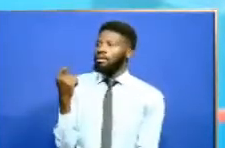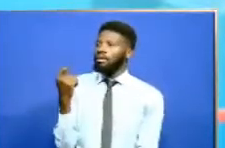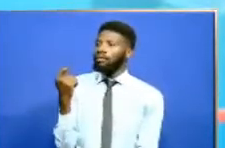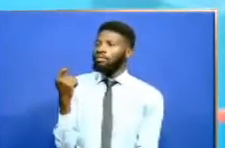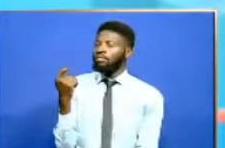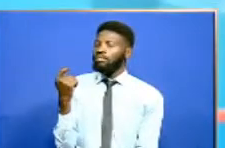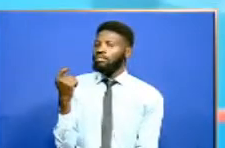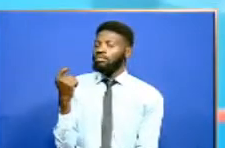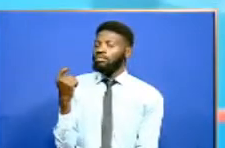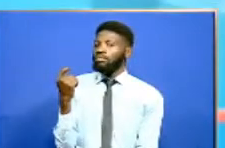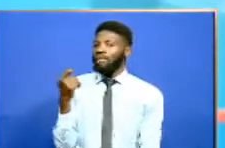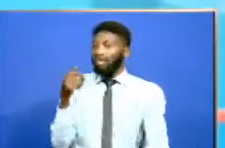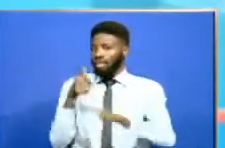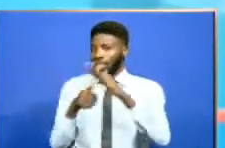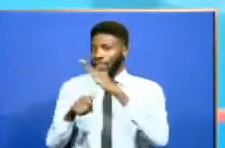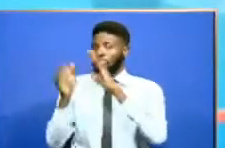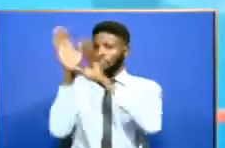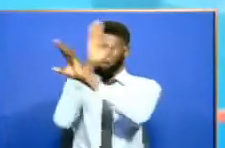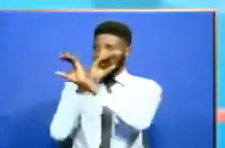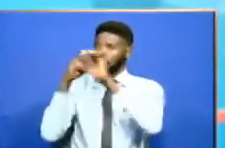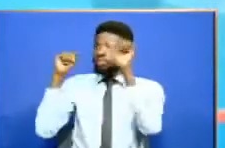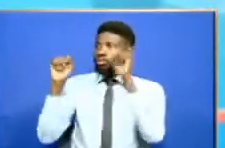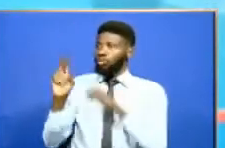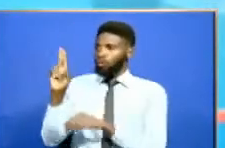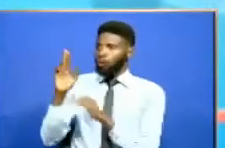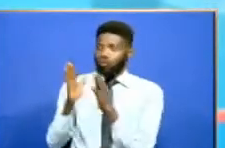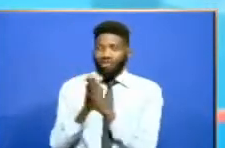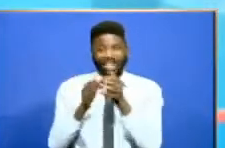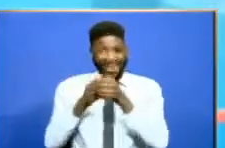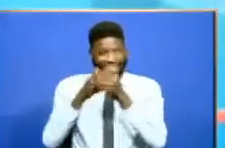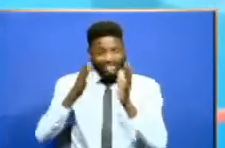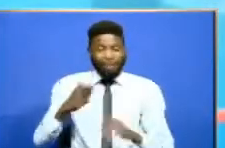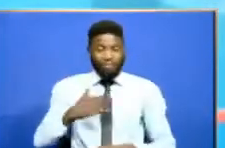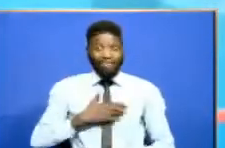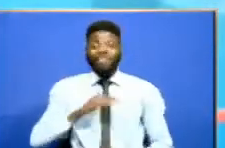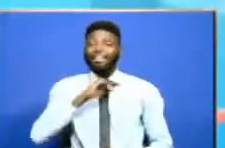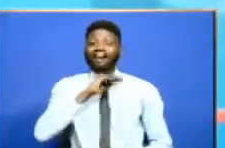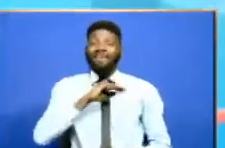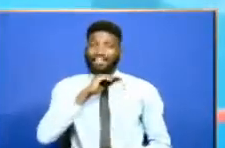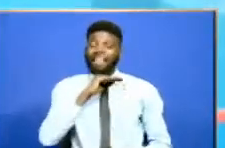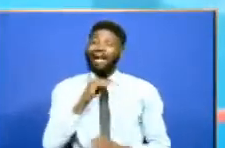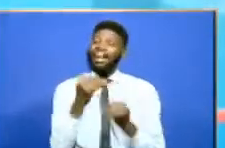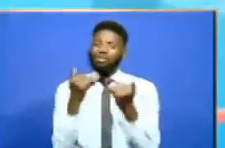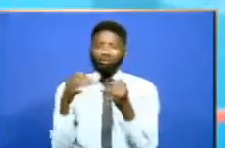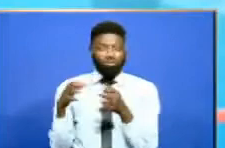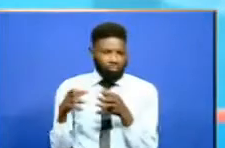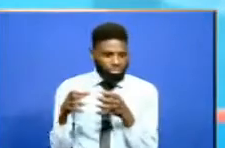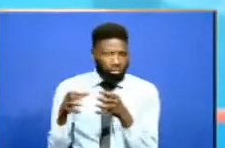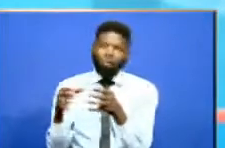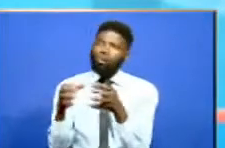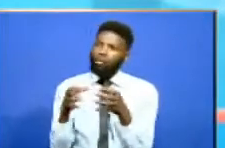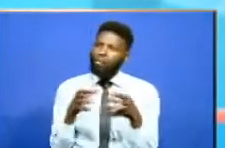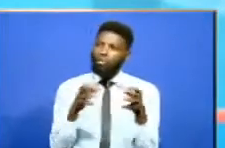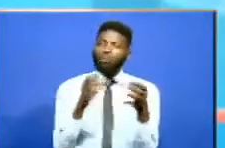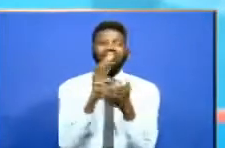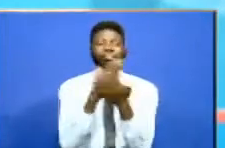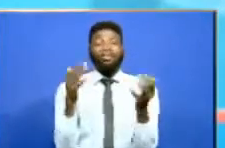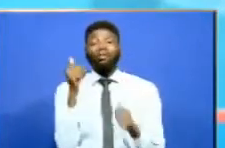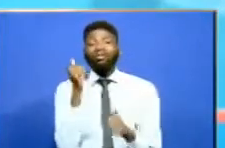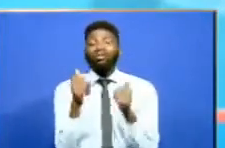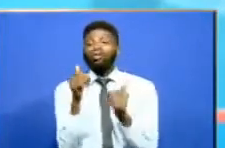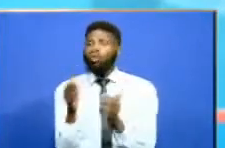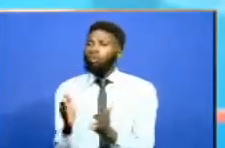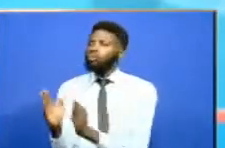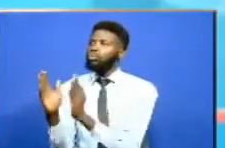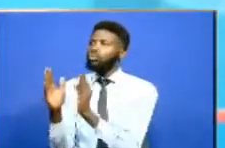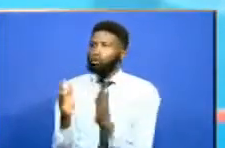Uhuru Kenyatta and my own leader, Raila Amolo Odinga, are pushing something that is seemingly opening wider doors and giving